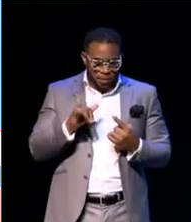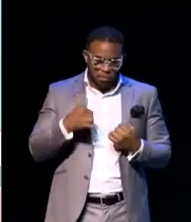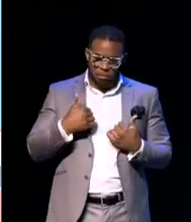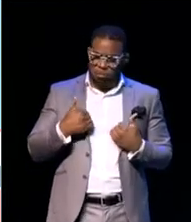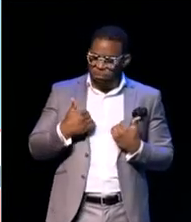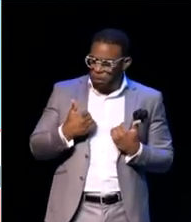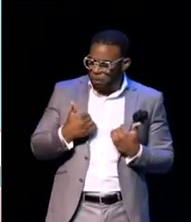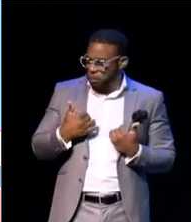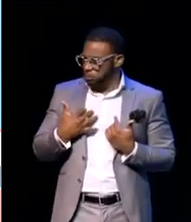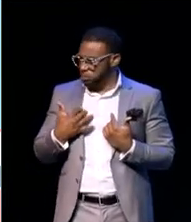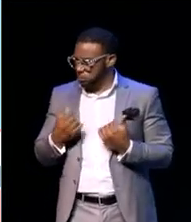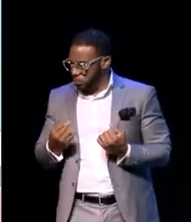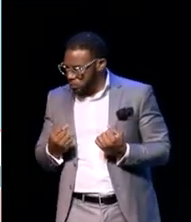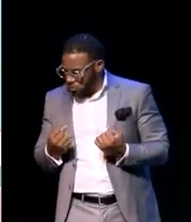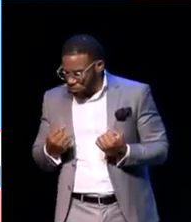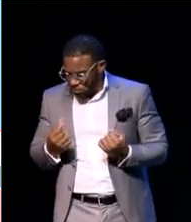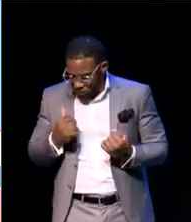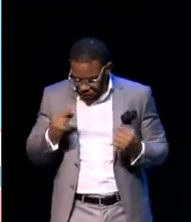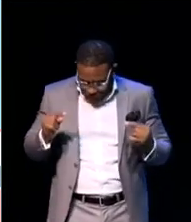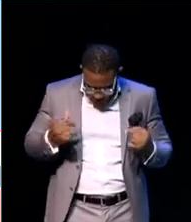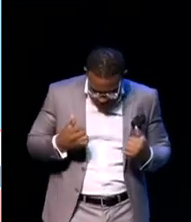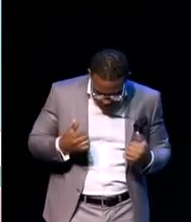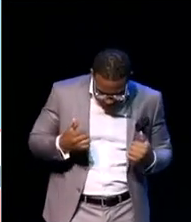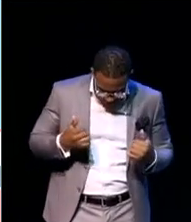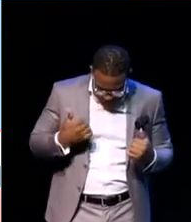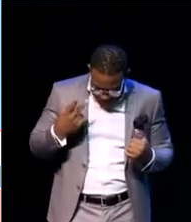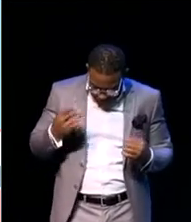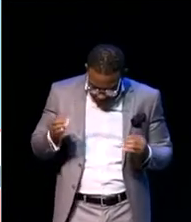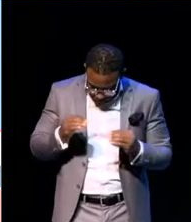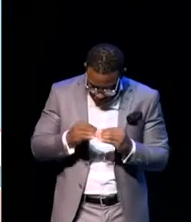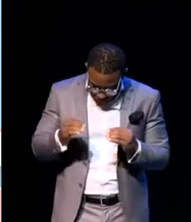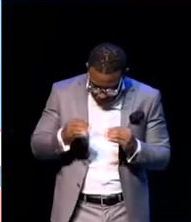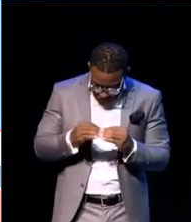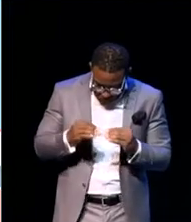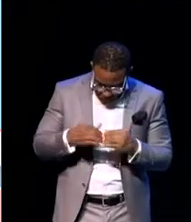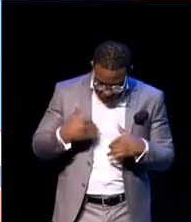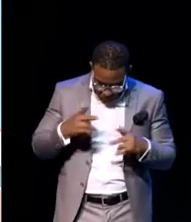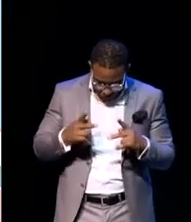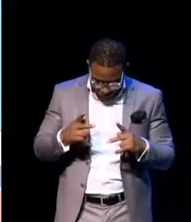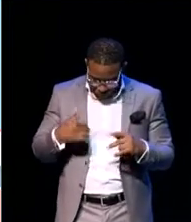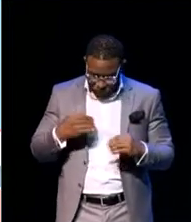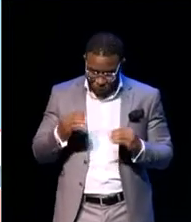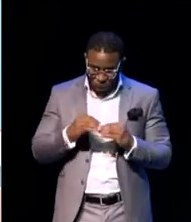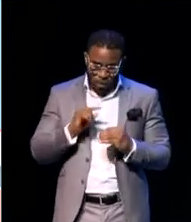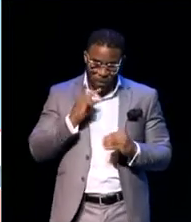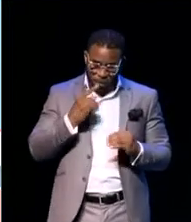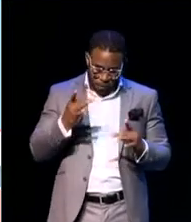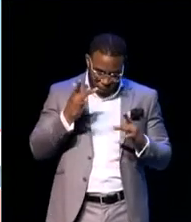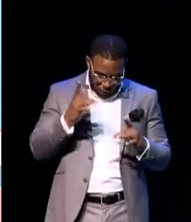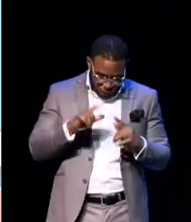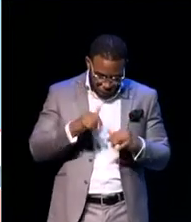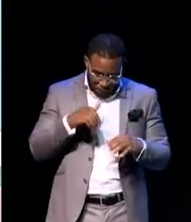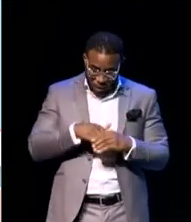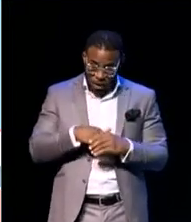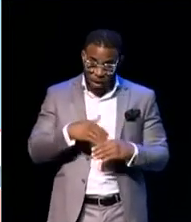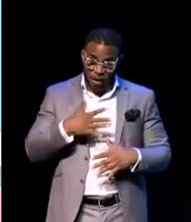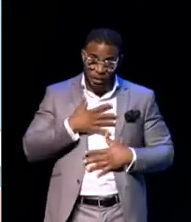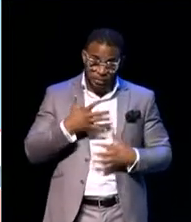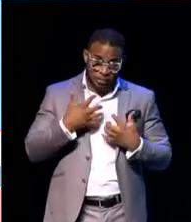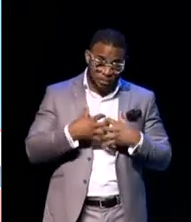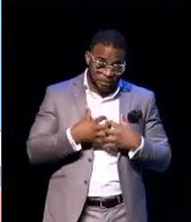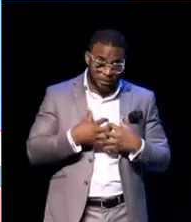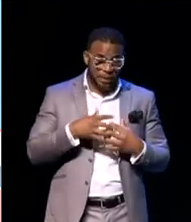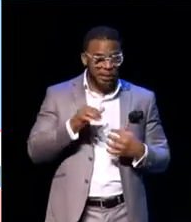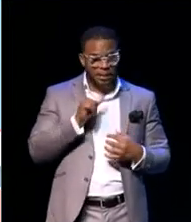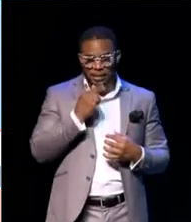I'm young, I'm healthy, it's not going to hurt me. We're seeing more and more young people have more severe illness where they end up on ventilators,